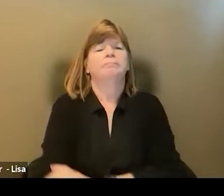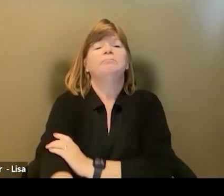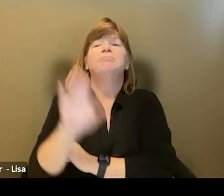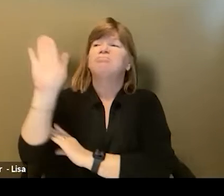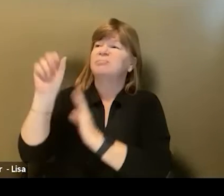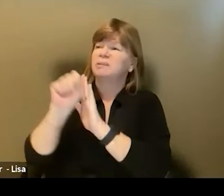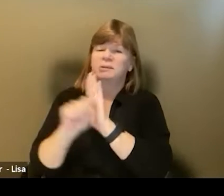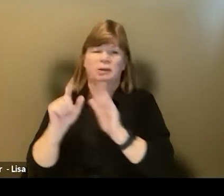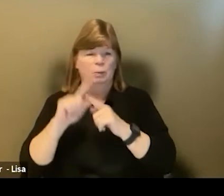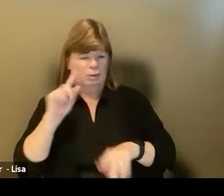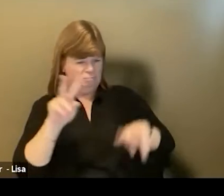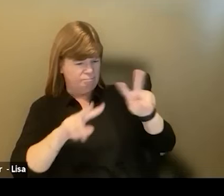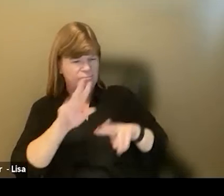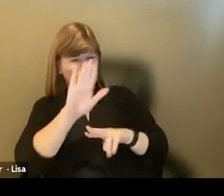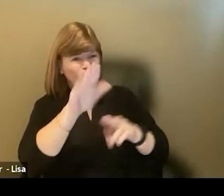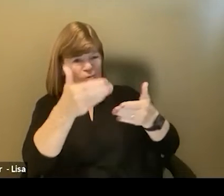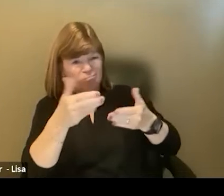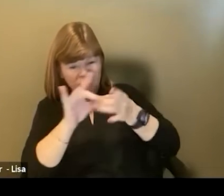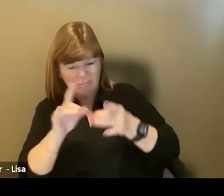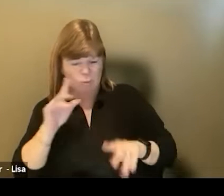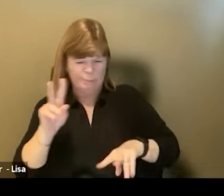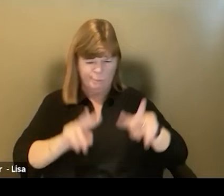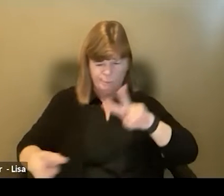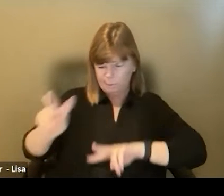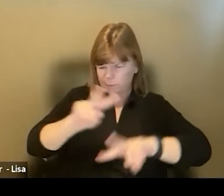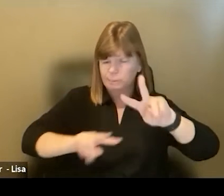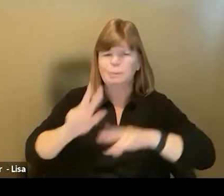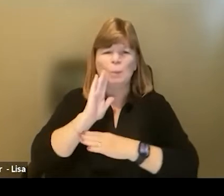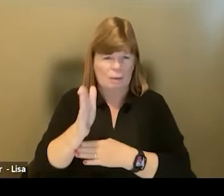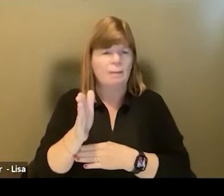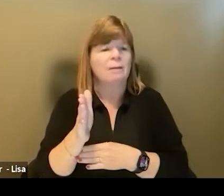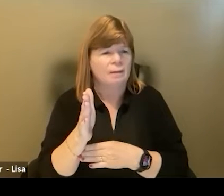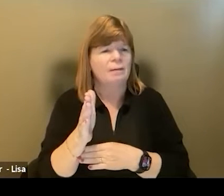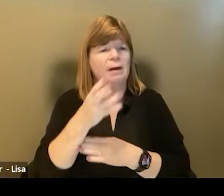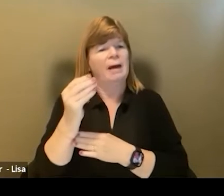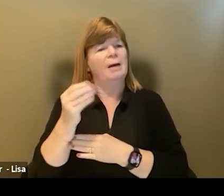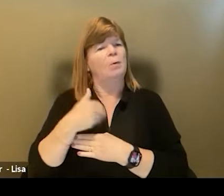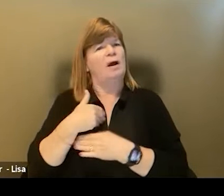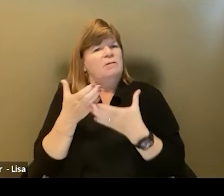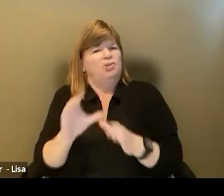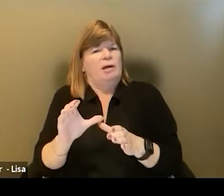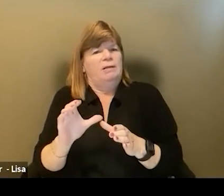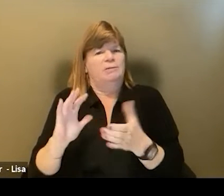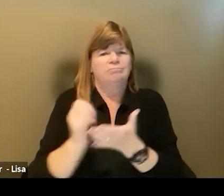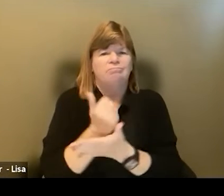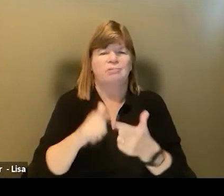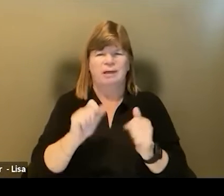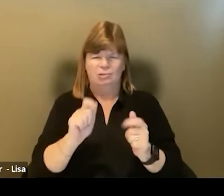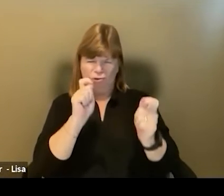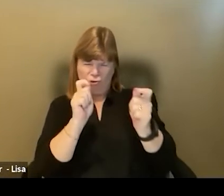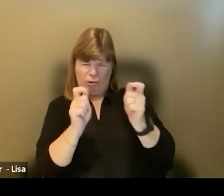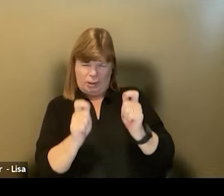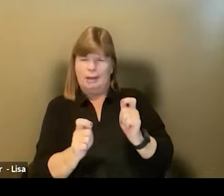state will consider each comment submitted for review. And this also gives us an opportunity to change